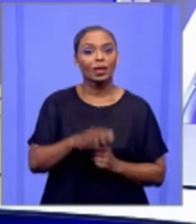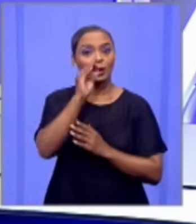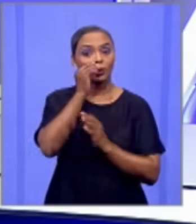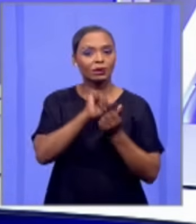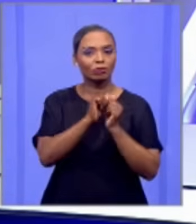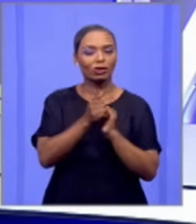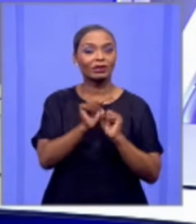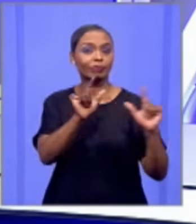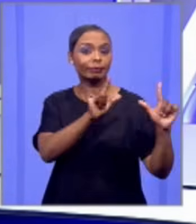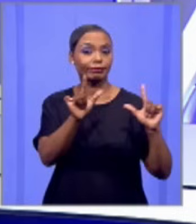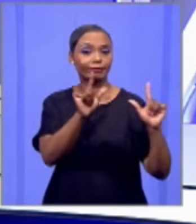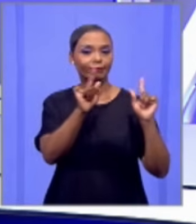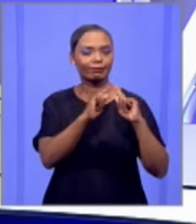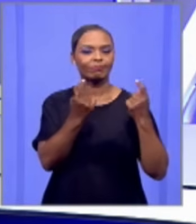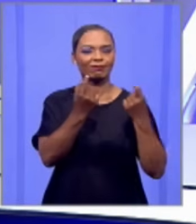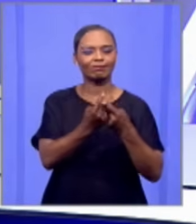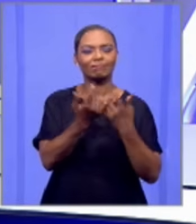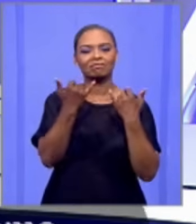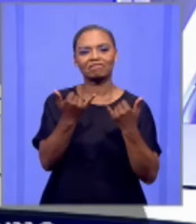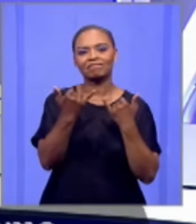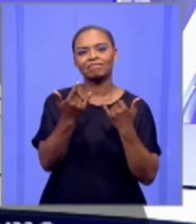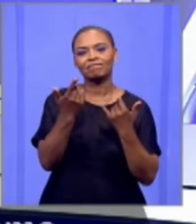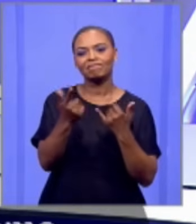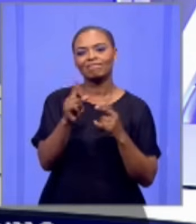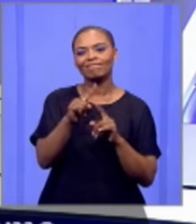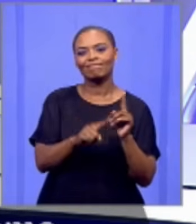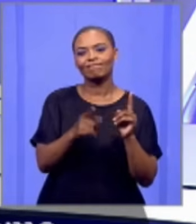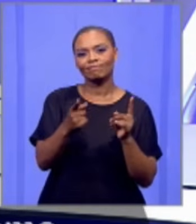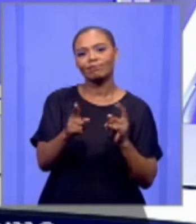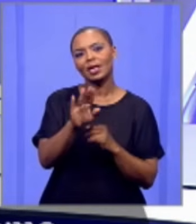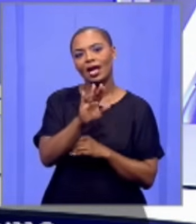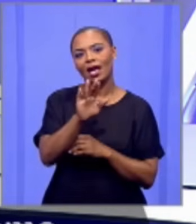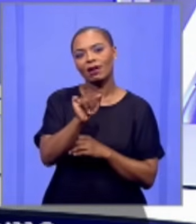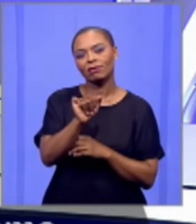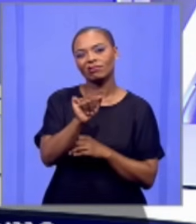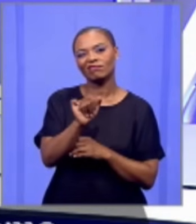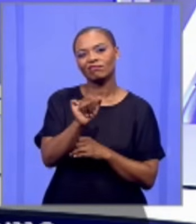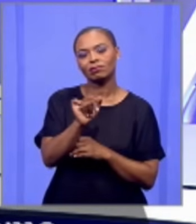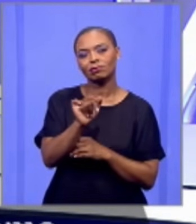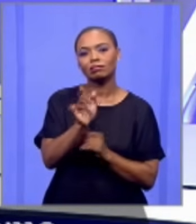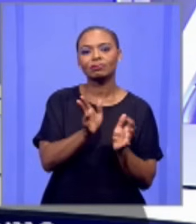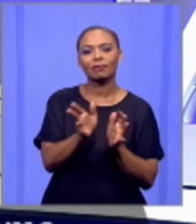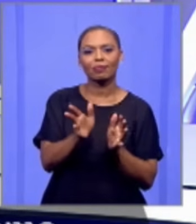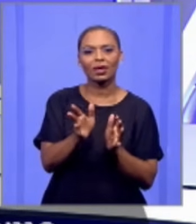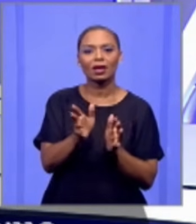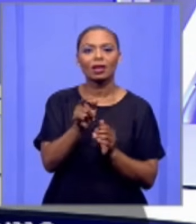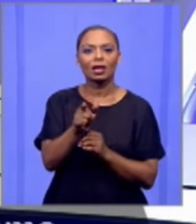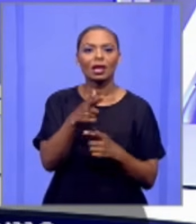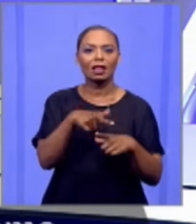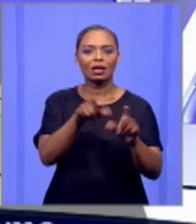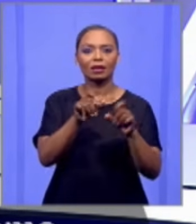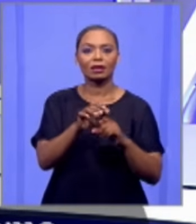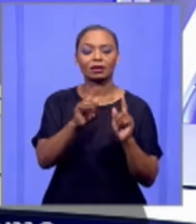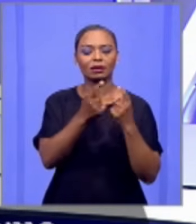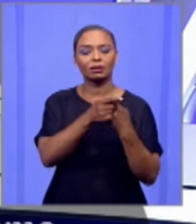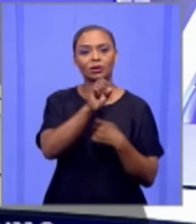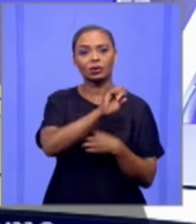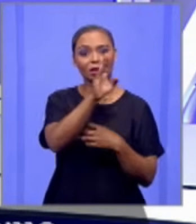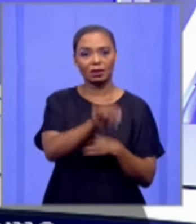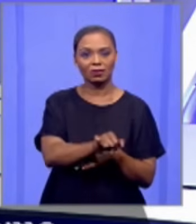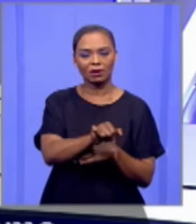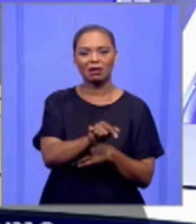Dipapading, Mamelodi Sundowns e fentšwe go phadišano ya African Football League. Sehlopha sa kgwele ya maoto sa Afrika Borwa